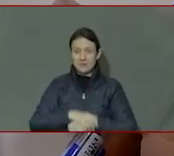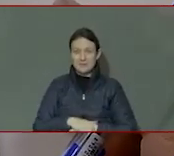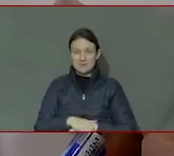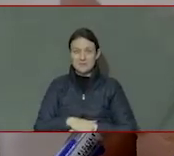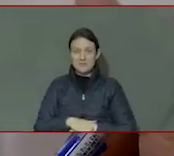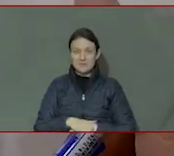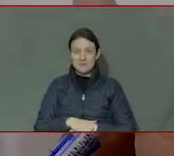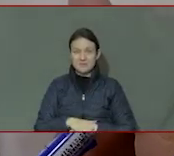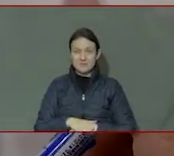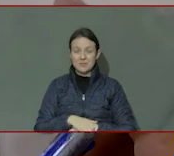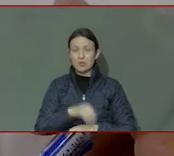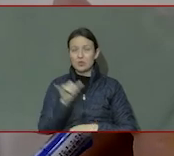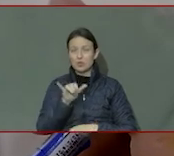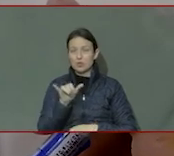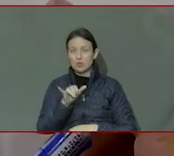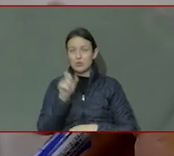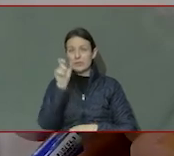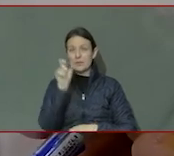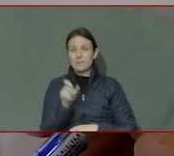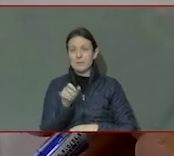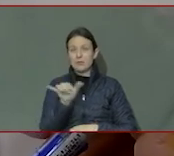losing water.